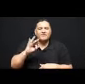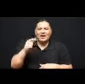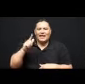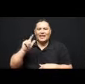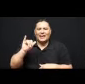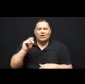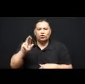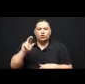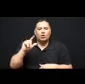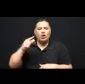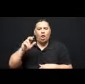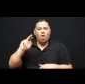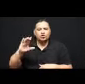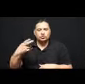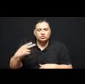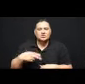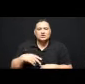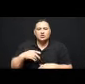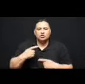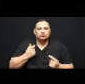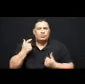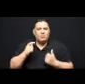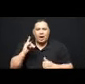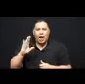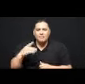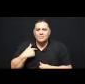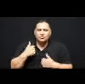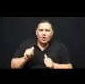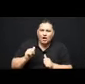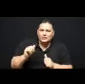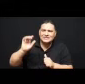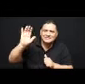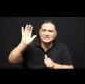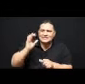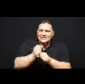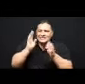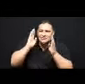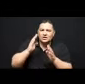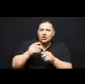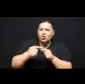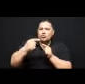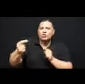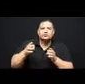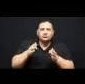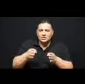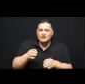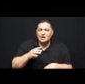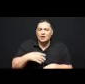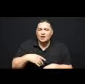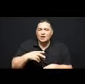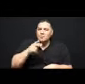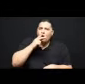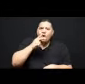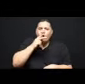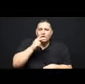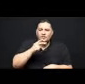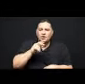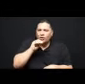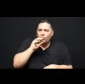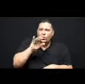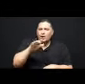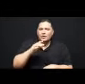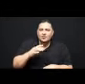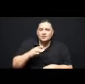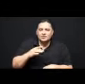catch her eye from across the street, blowing cigarette in my teeth, hoping to charm her with my silly grin, hoping